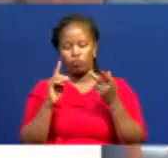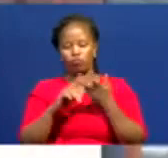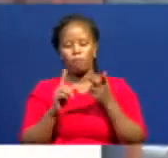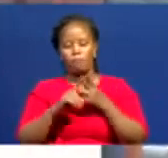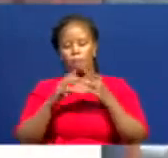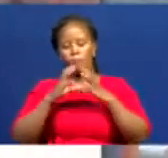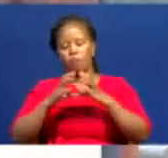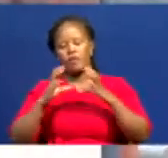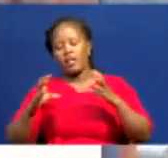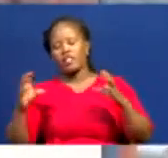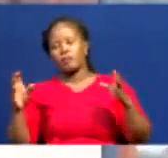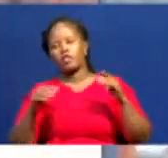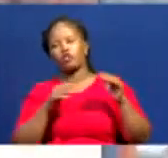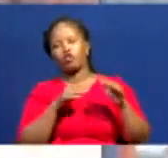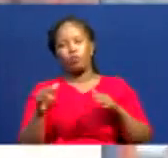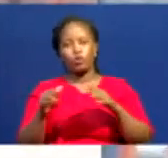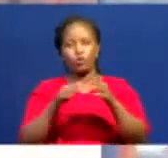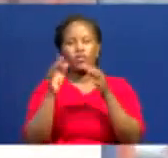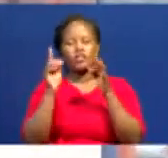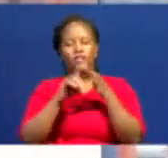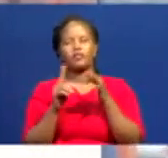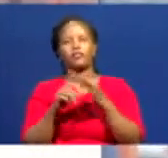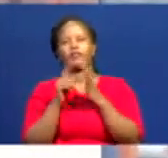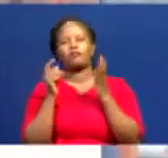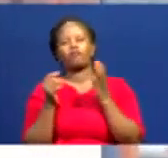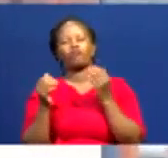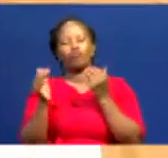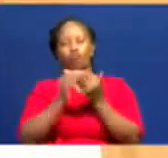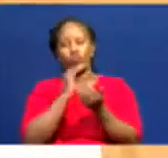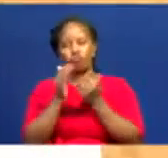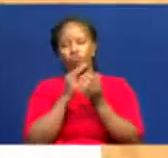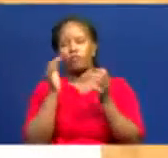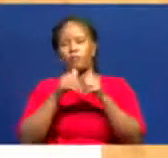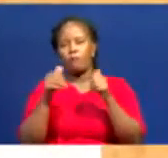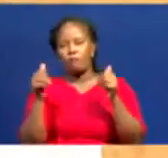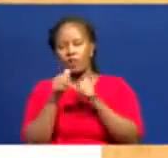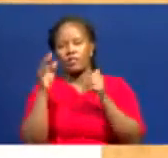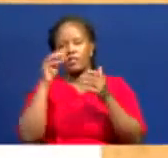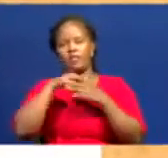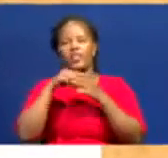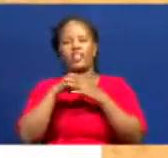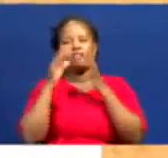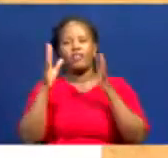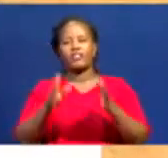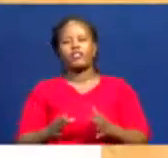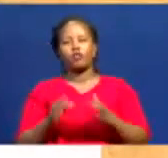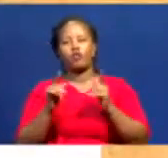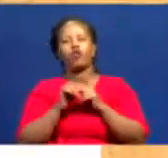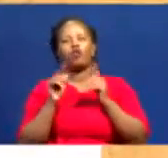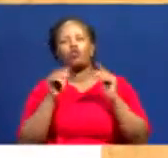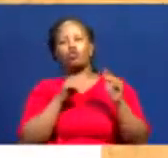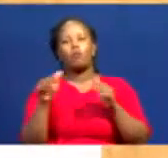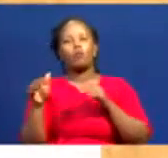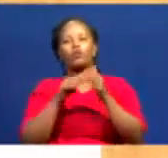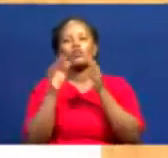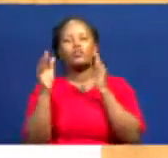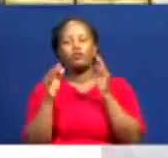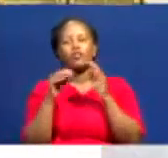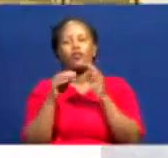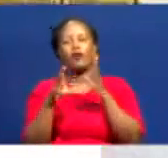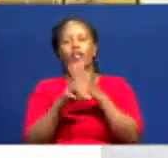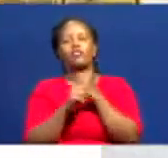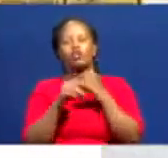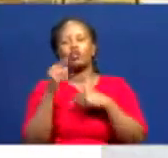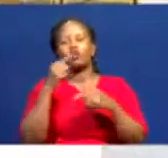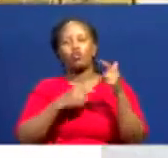for exporters, fair treatment for investors, and enhanced opportunities for local firms to compete for foreign